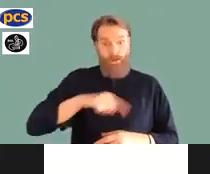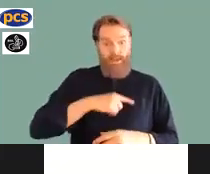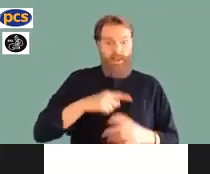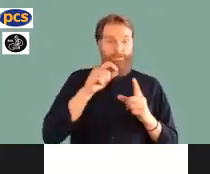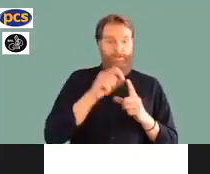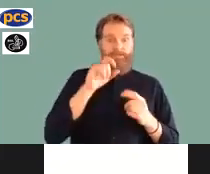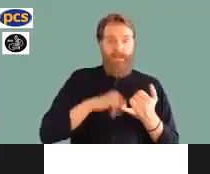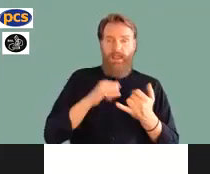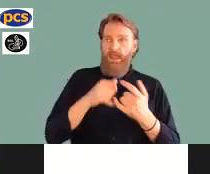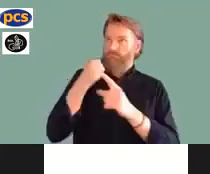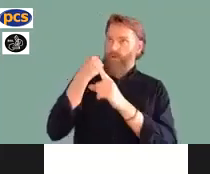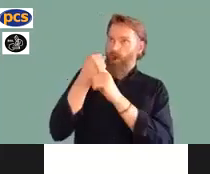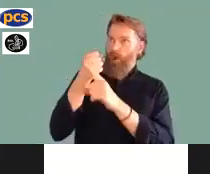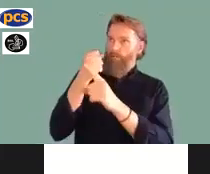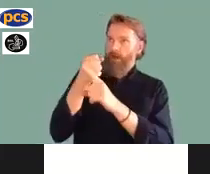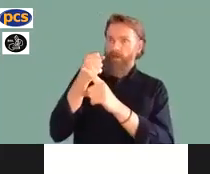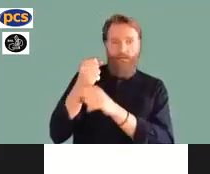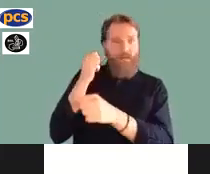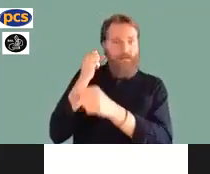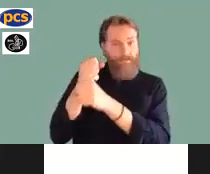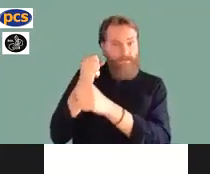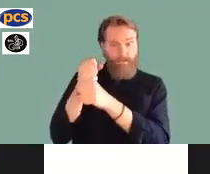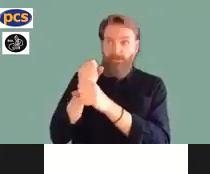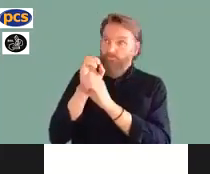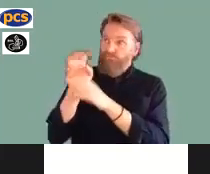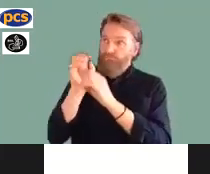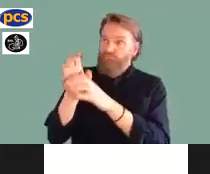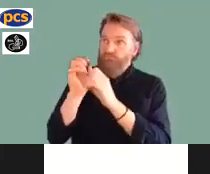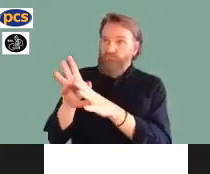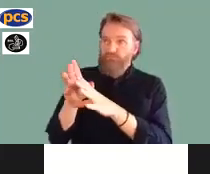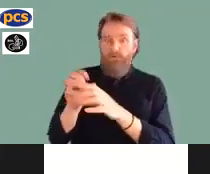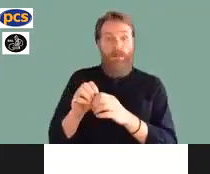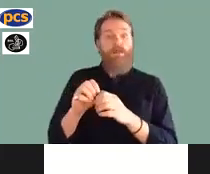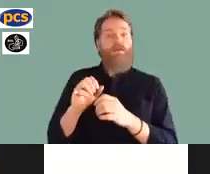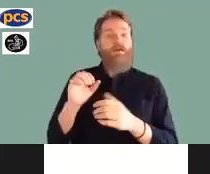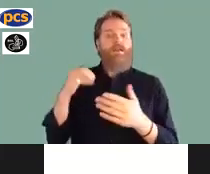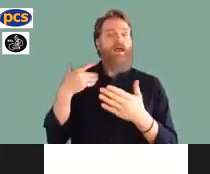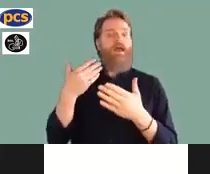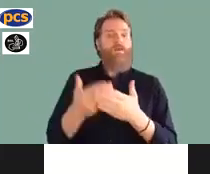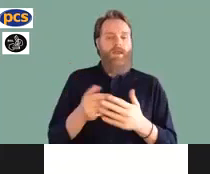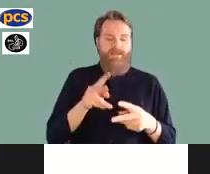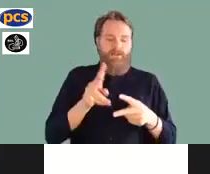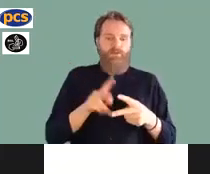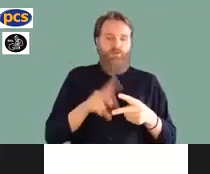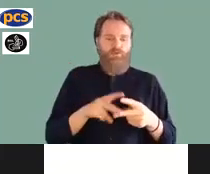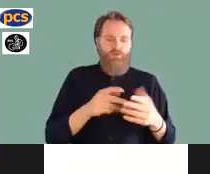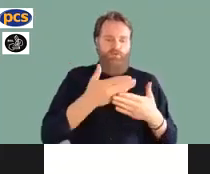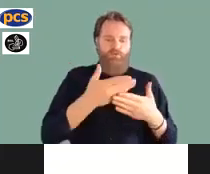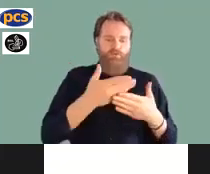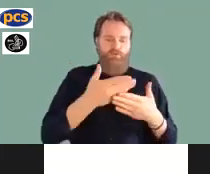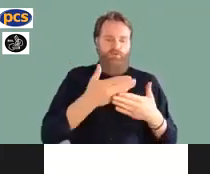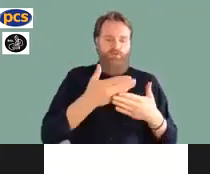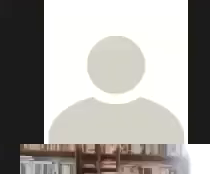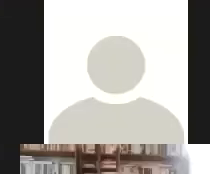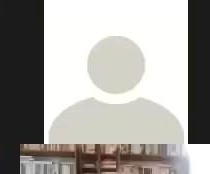raising concerns. And we've now had a couple of reports that have been conducted by the ONS and